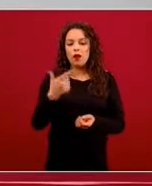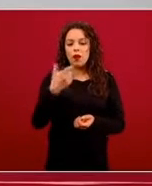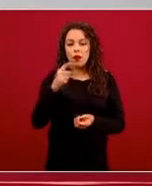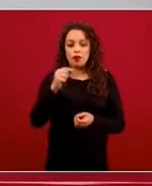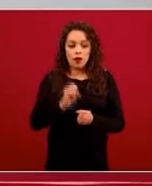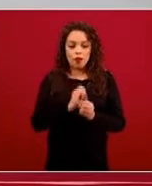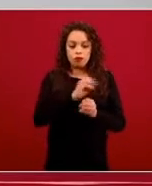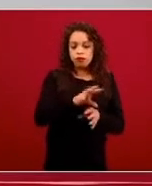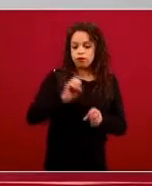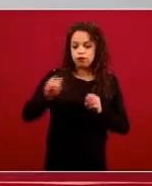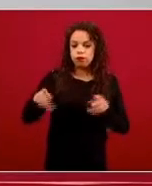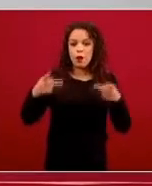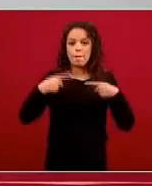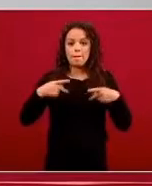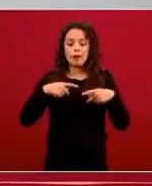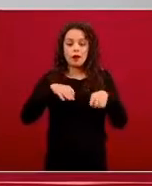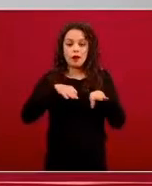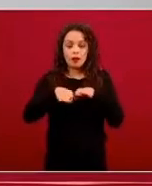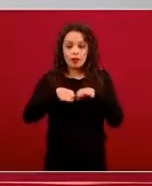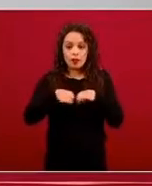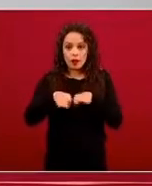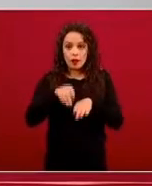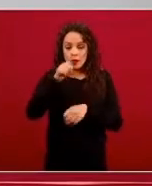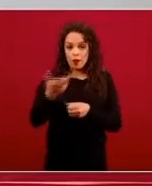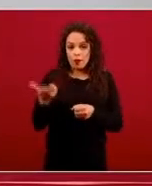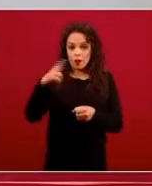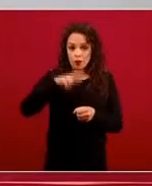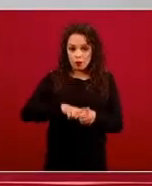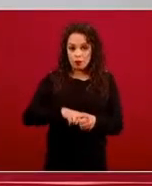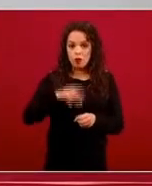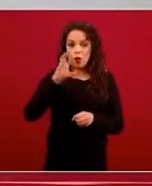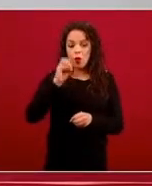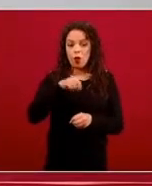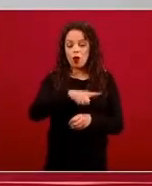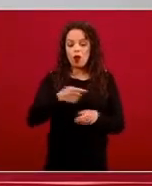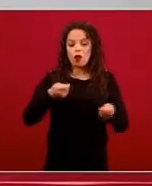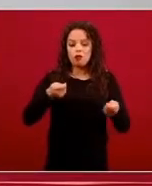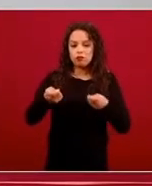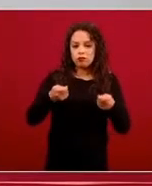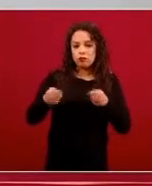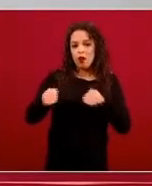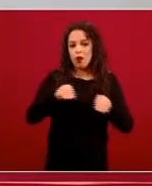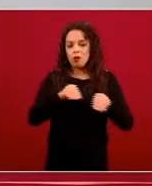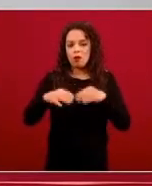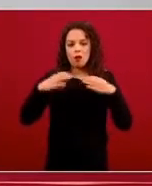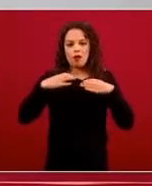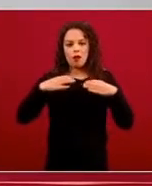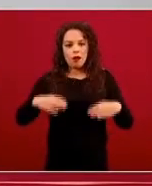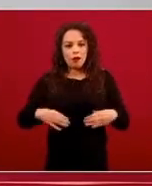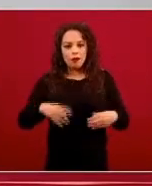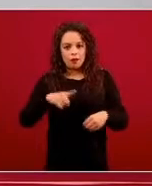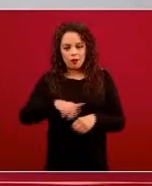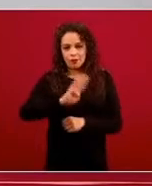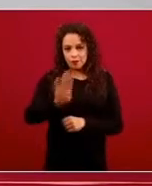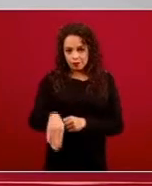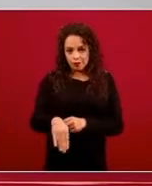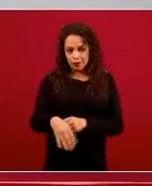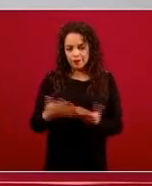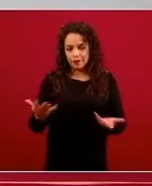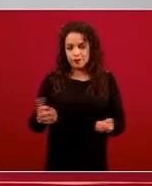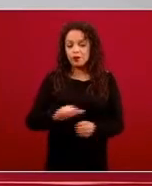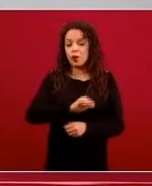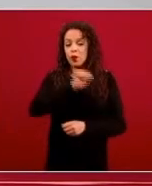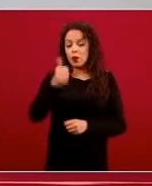droplets that are not necessarily saliva droplets, but they are secretions that are expelled from the body